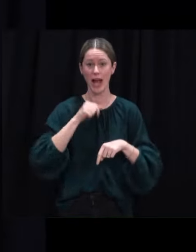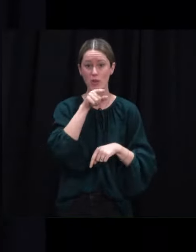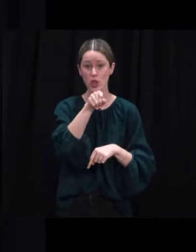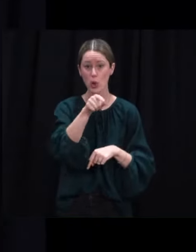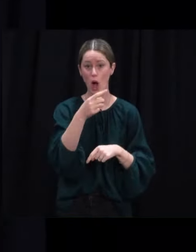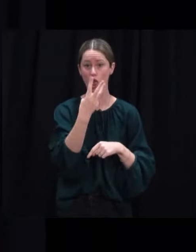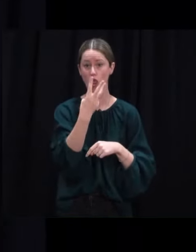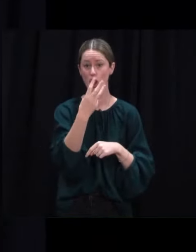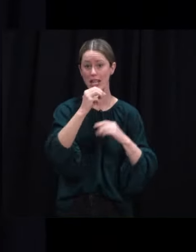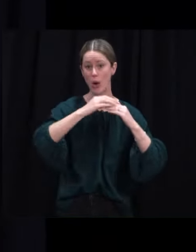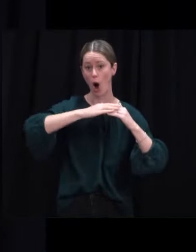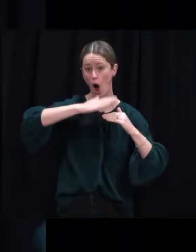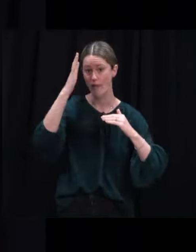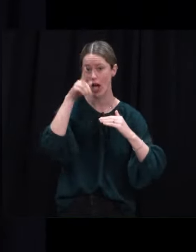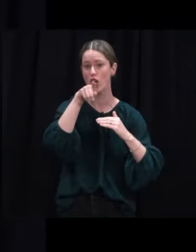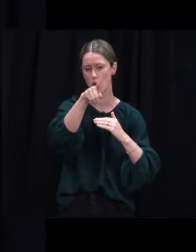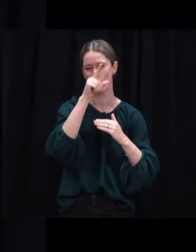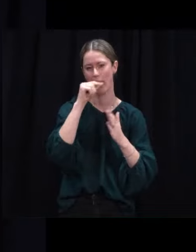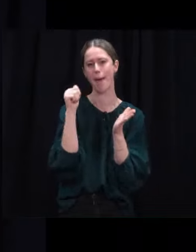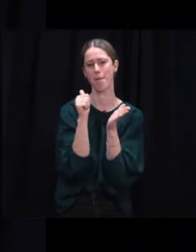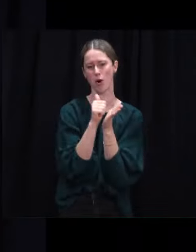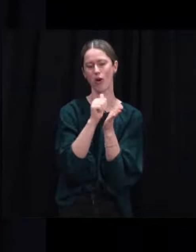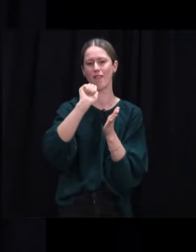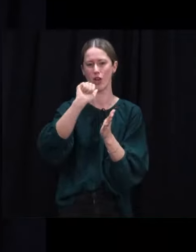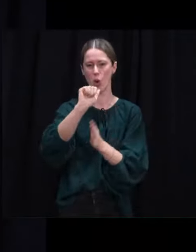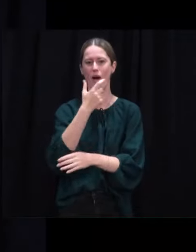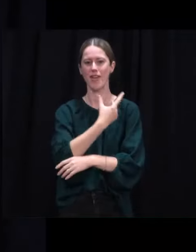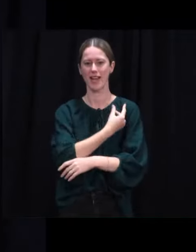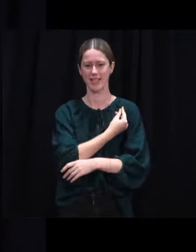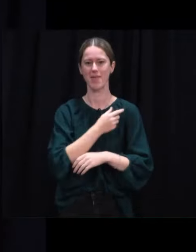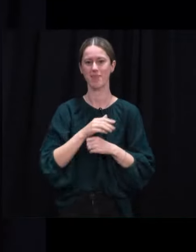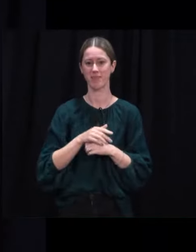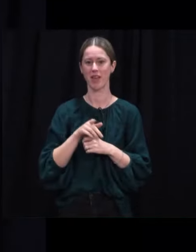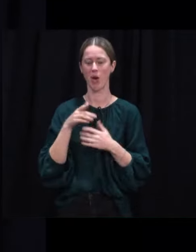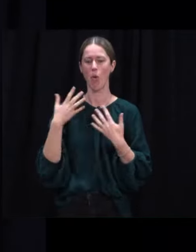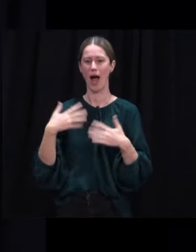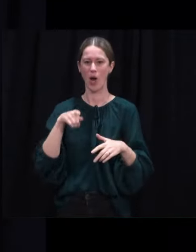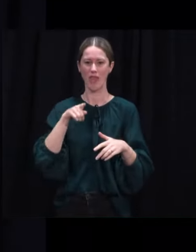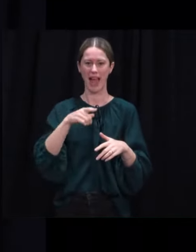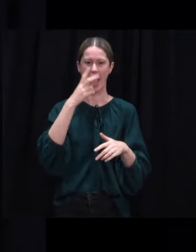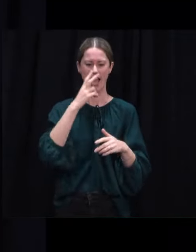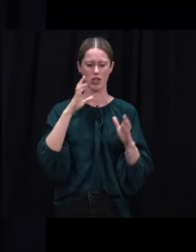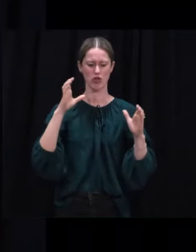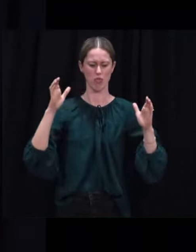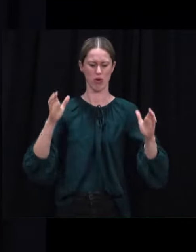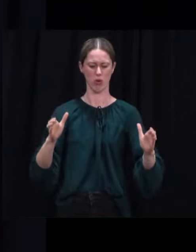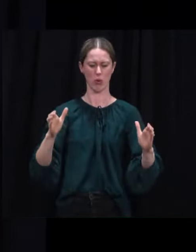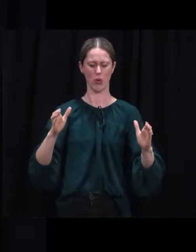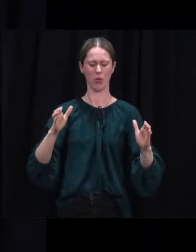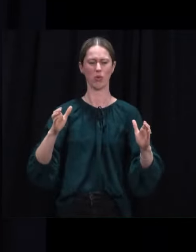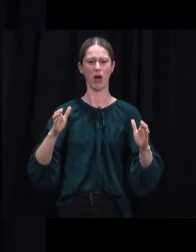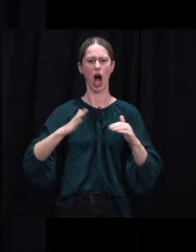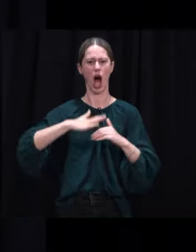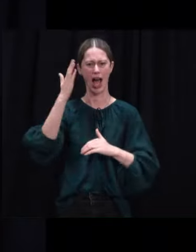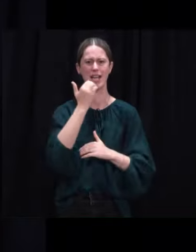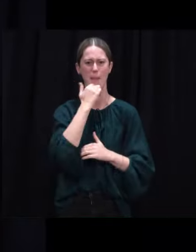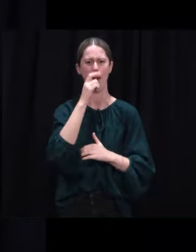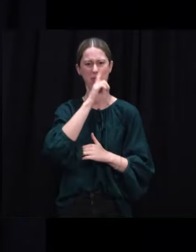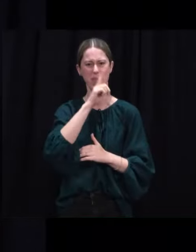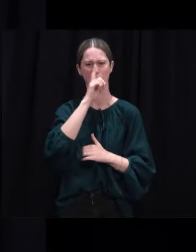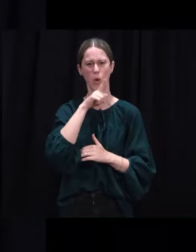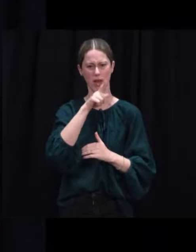30, you can book in to get your vaccine. This is quite a shift towards one of our larger groups who have a very important role